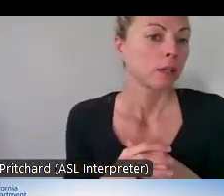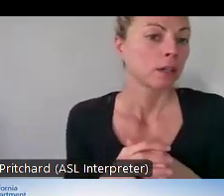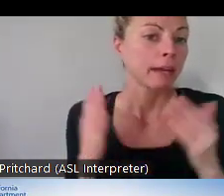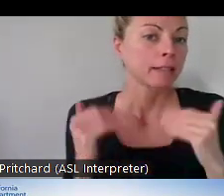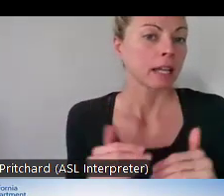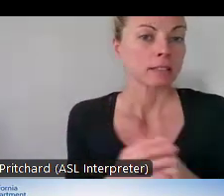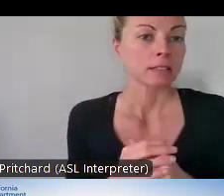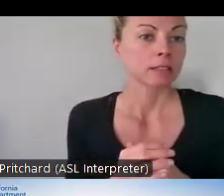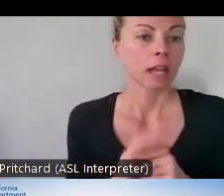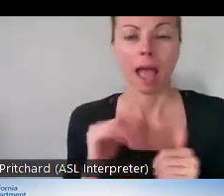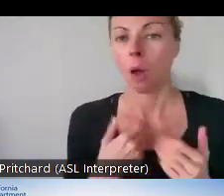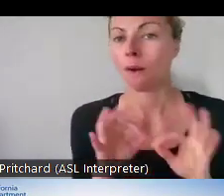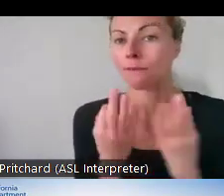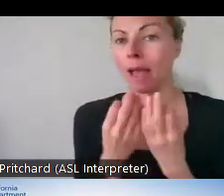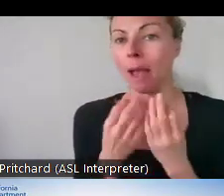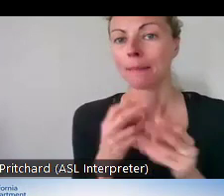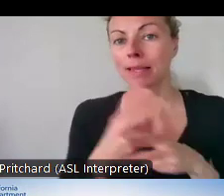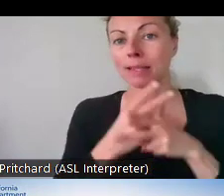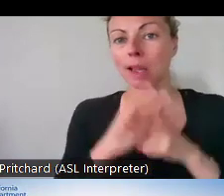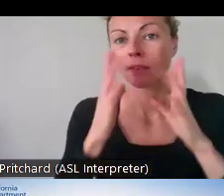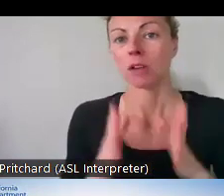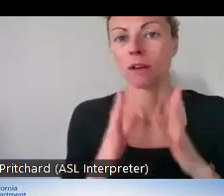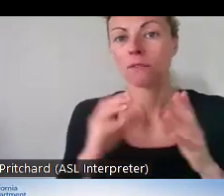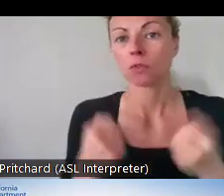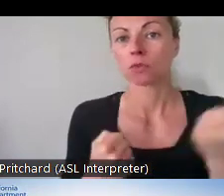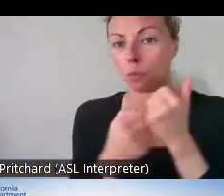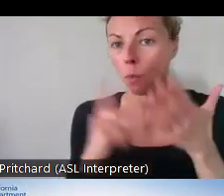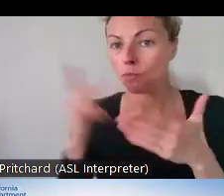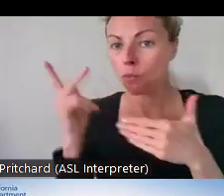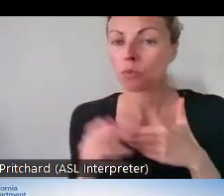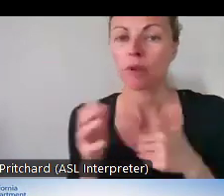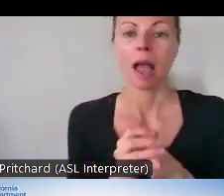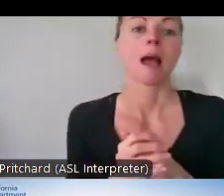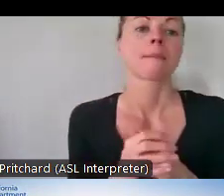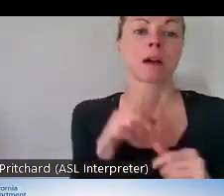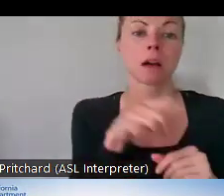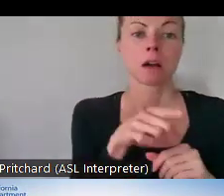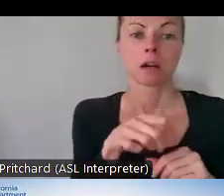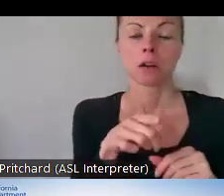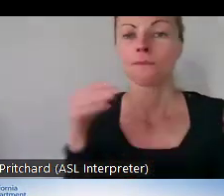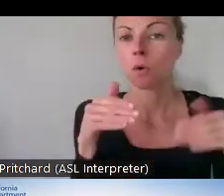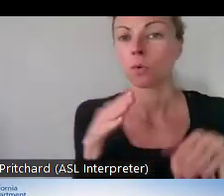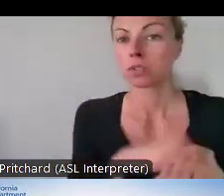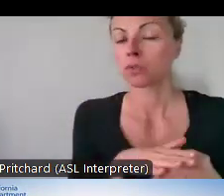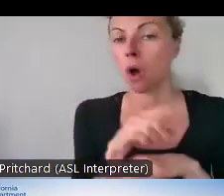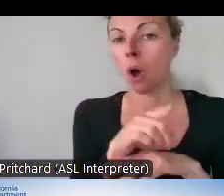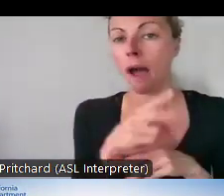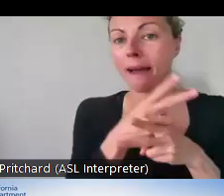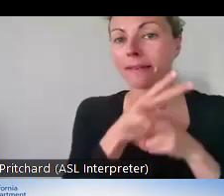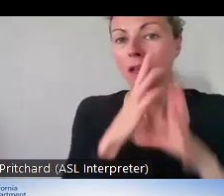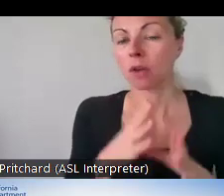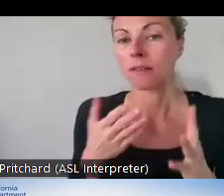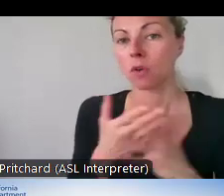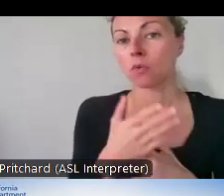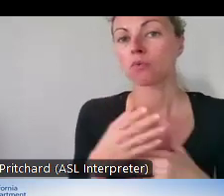Next is our Family Caregiver Support Program. The Family Caregiver Support Program focuses on the caregiver through supportive